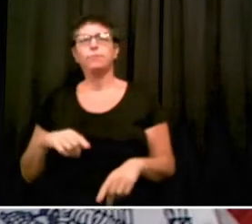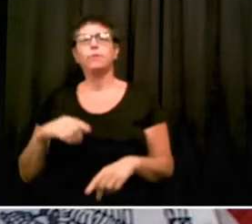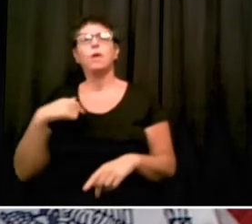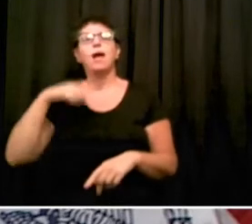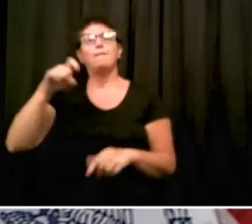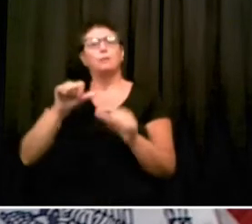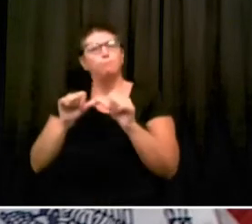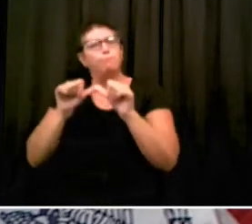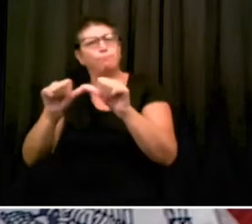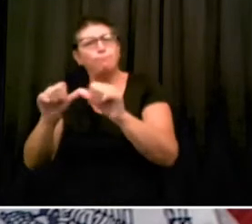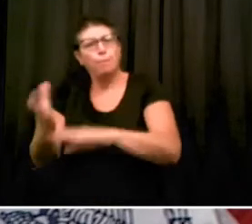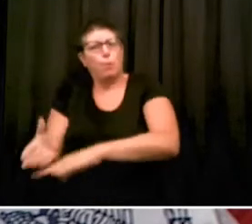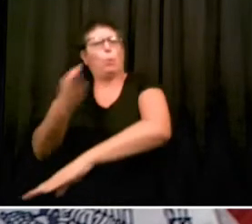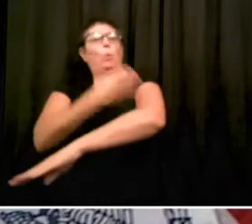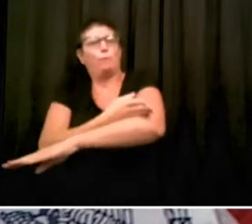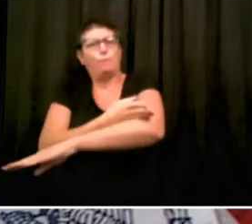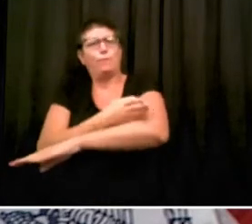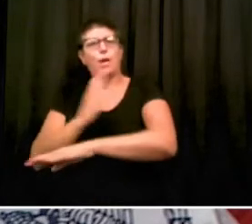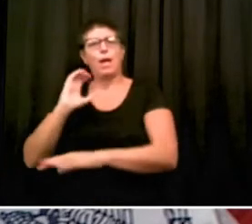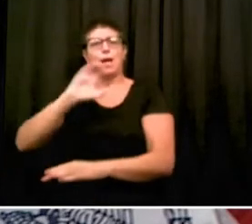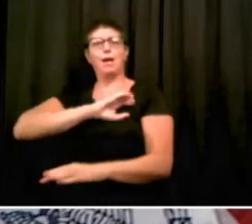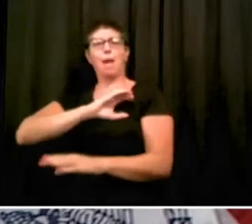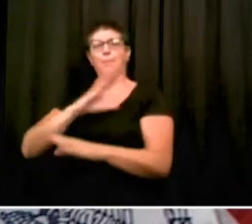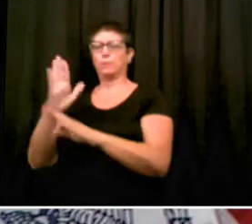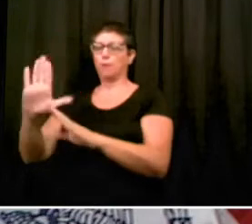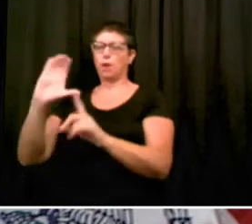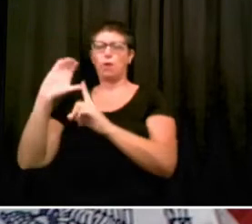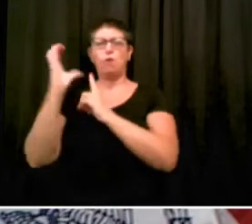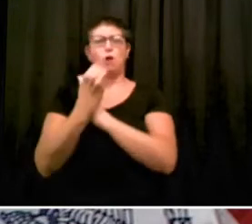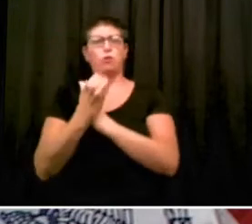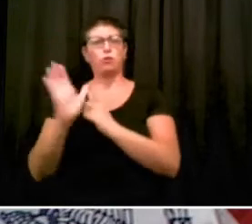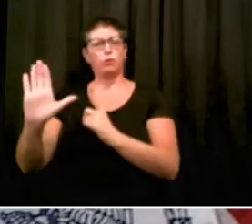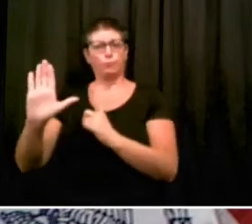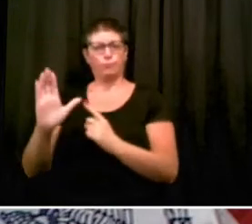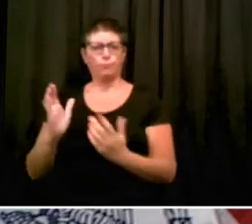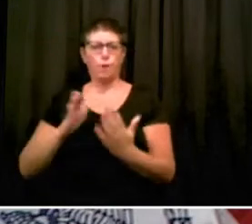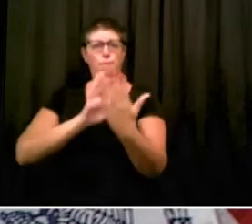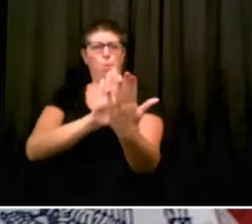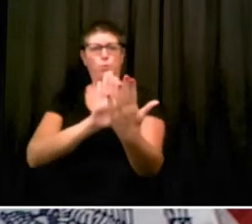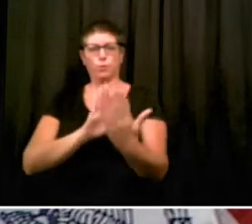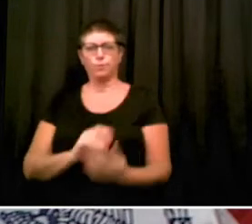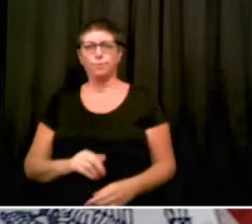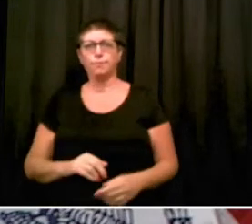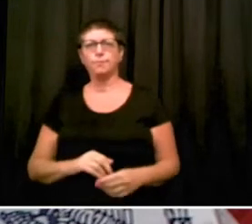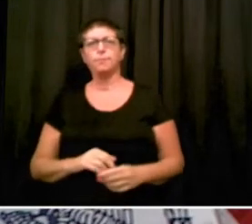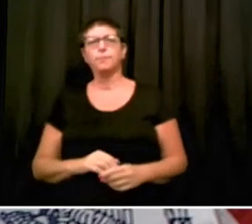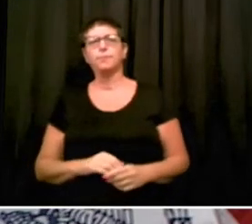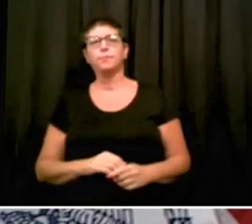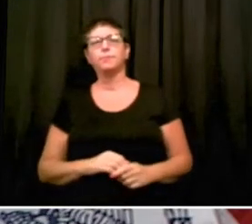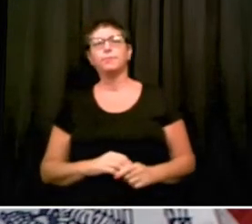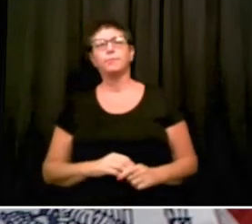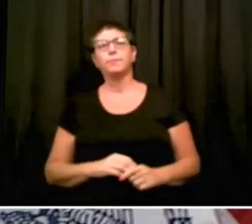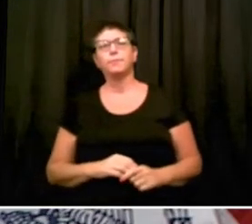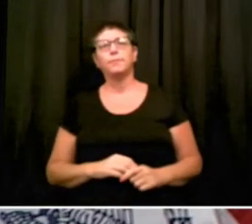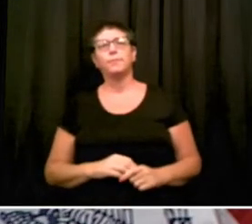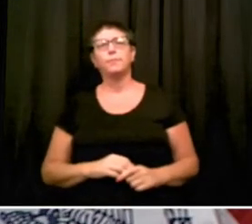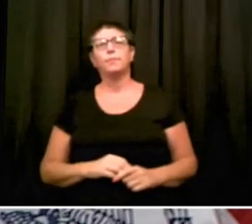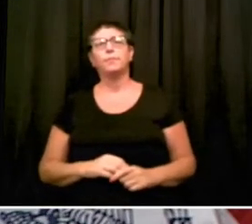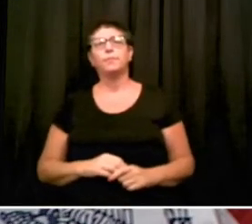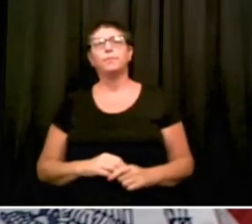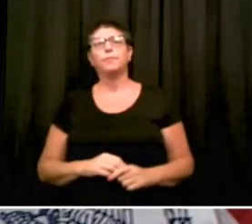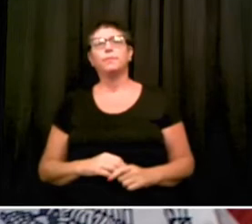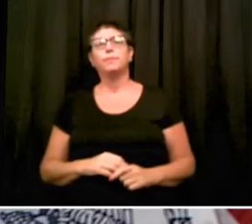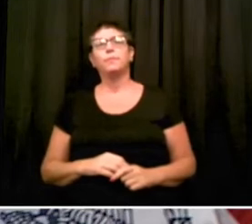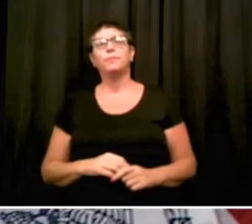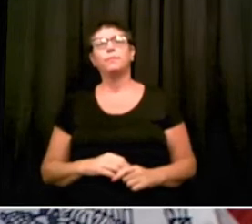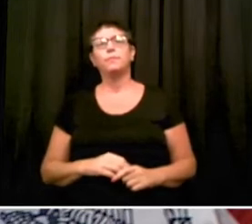be just as good as the motivation that led so many people into this crucial work. And these measures will help us take